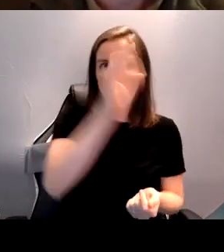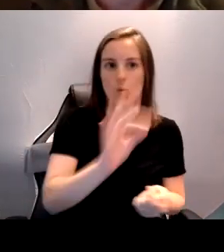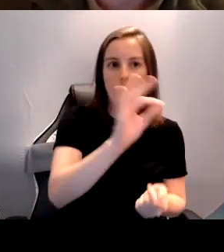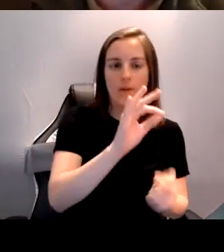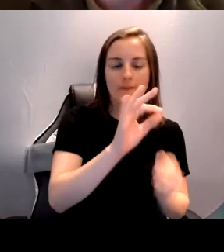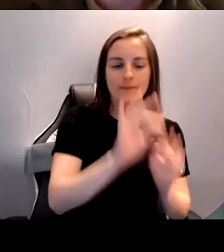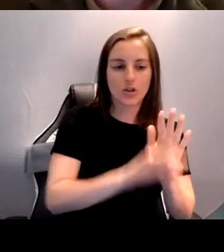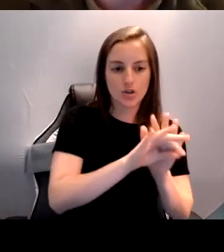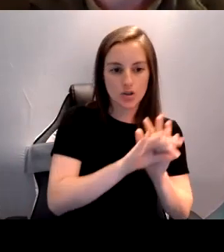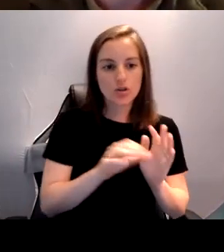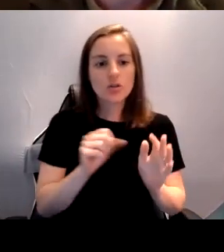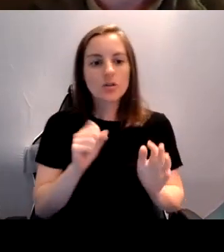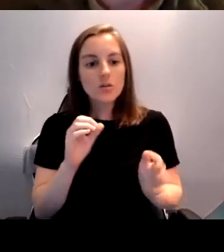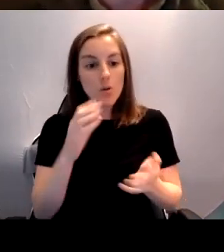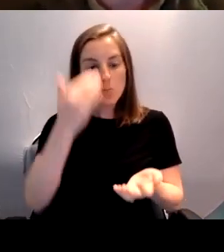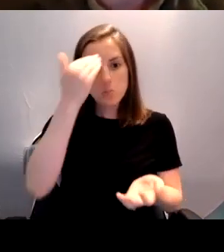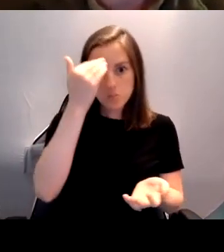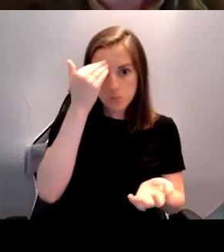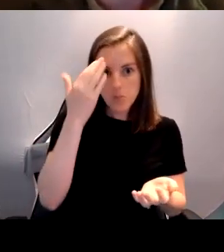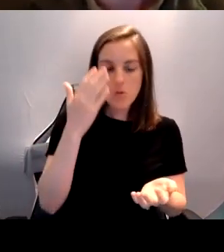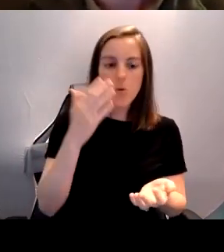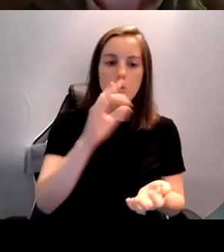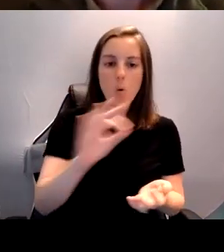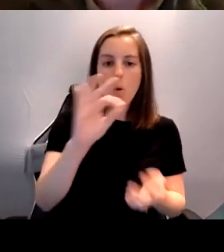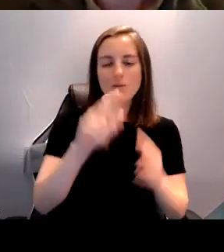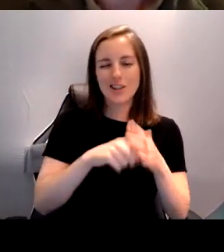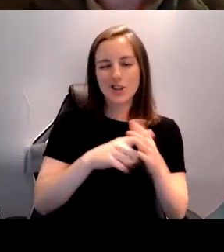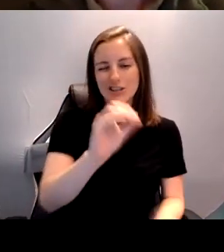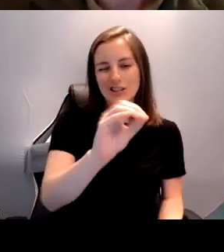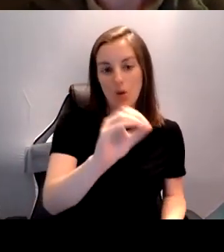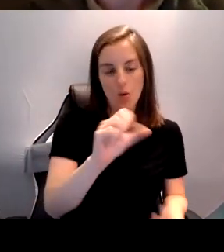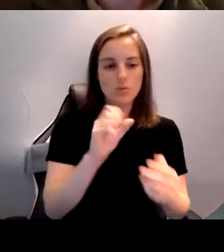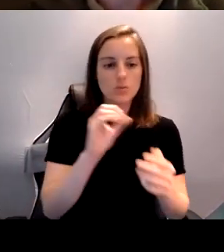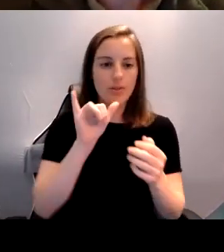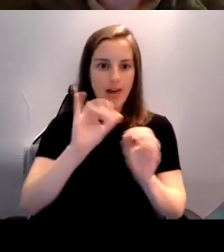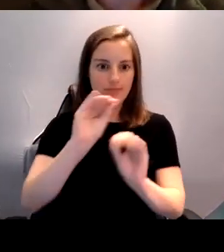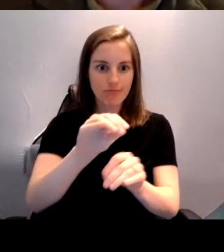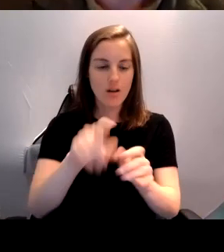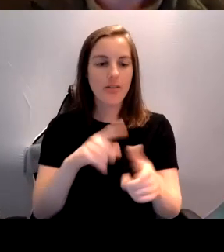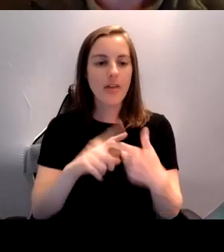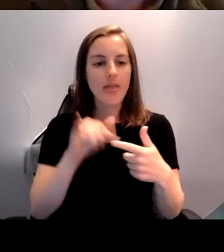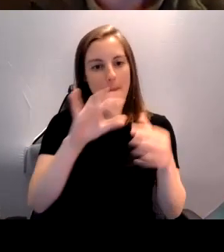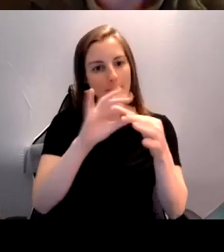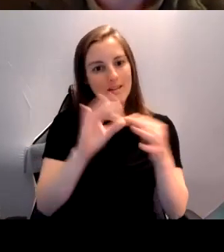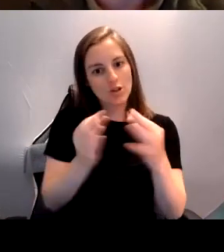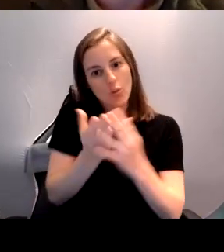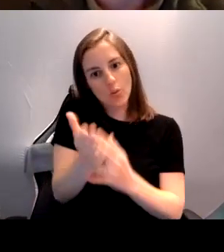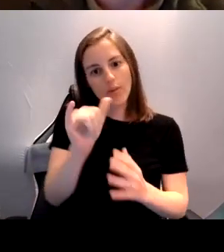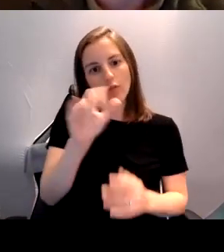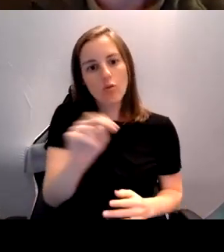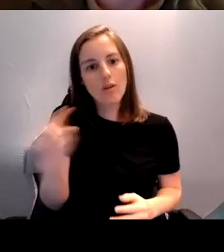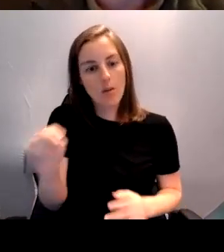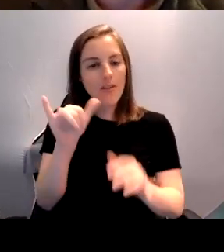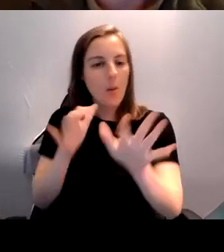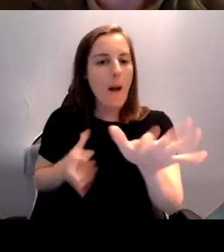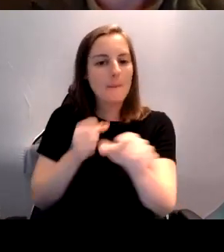and nodes. Nodes are just initially 0, so it can just be omitted. And it's a message passing neural network that updates the nodes